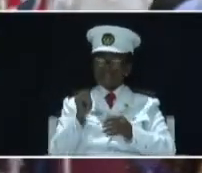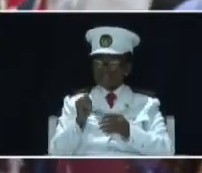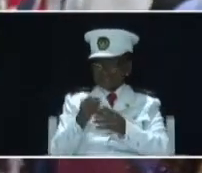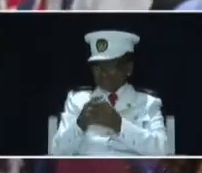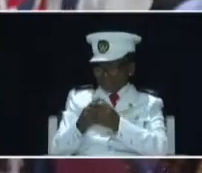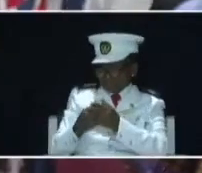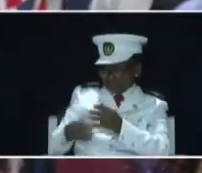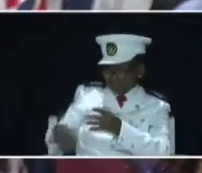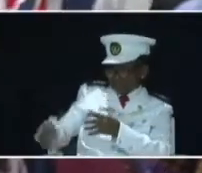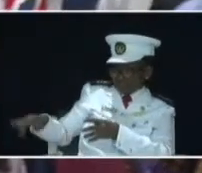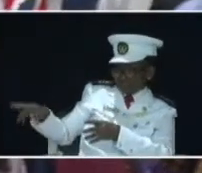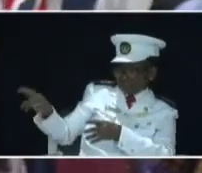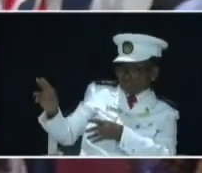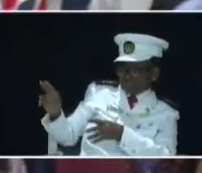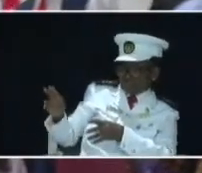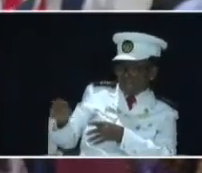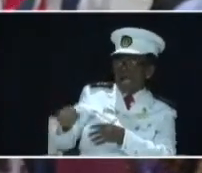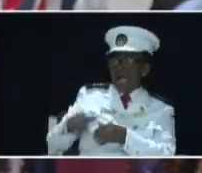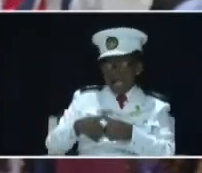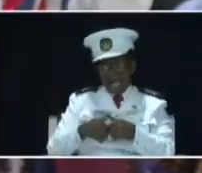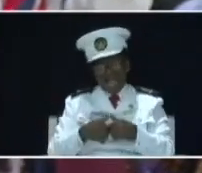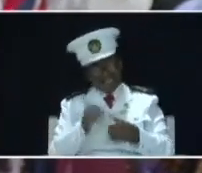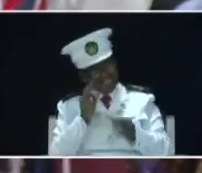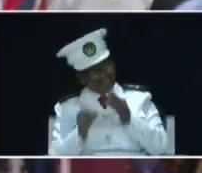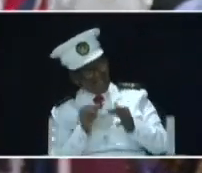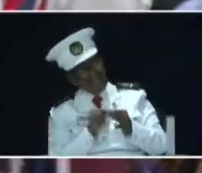how do I know he will not get loose before I finish?